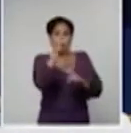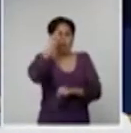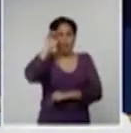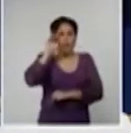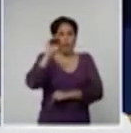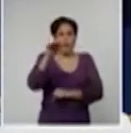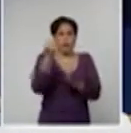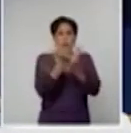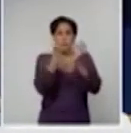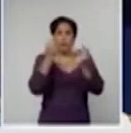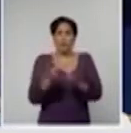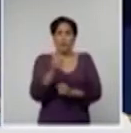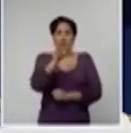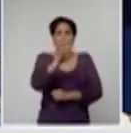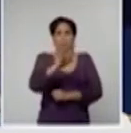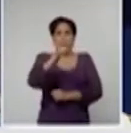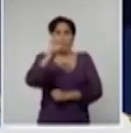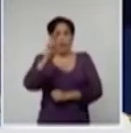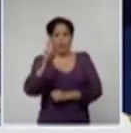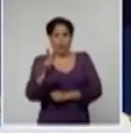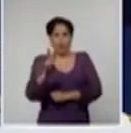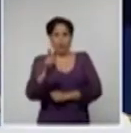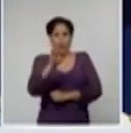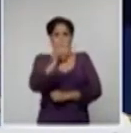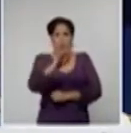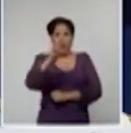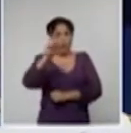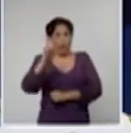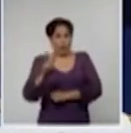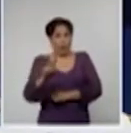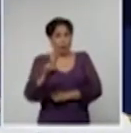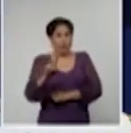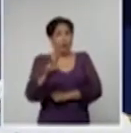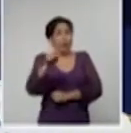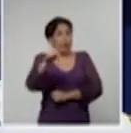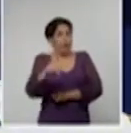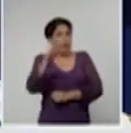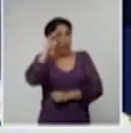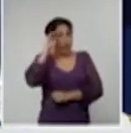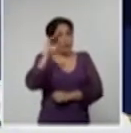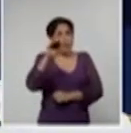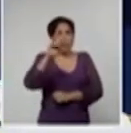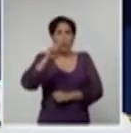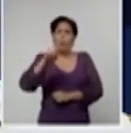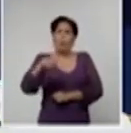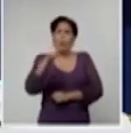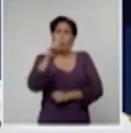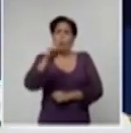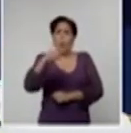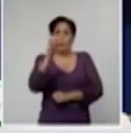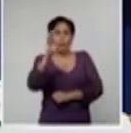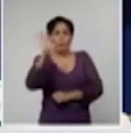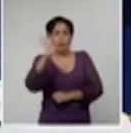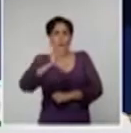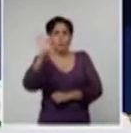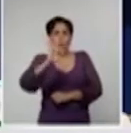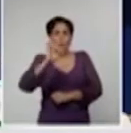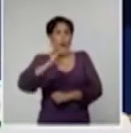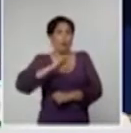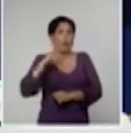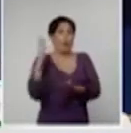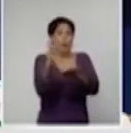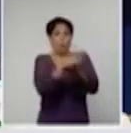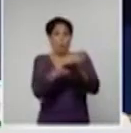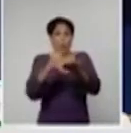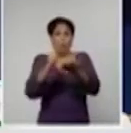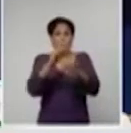in our country during the evolution of the pandemic. This gives Cuba a lethality of 3.66%, which is